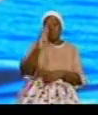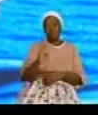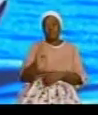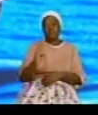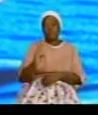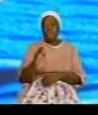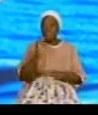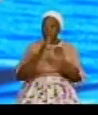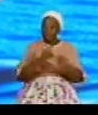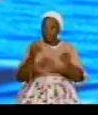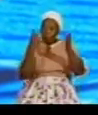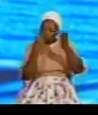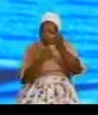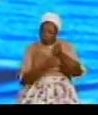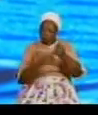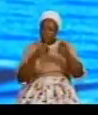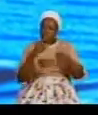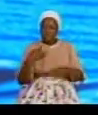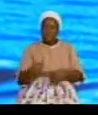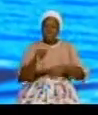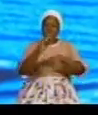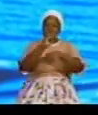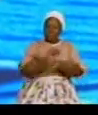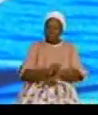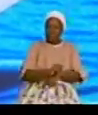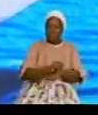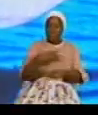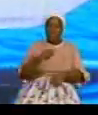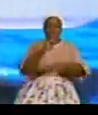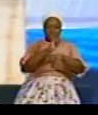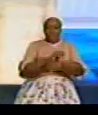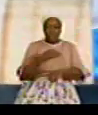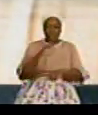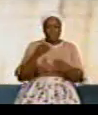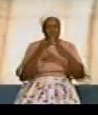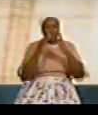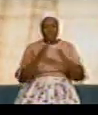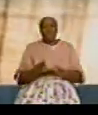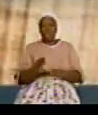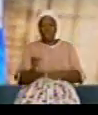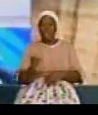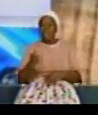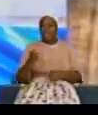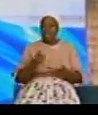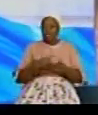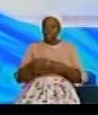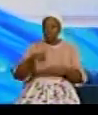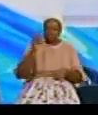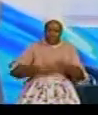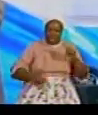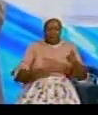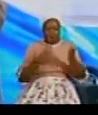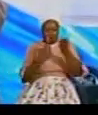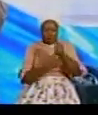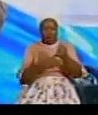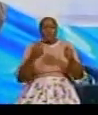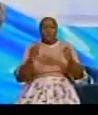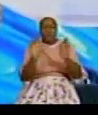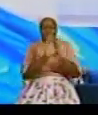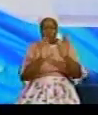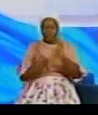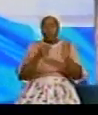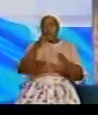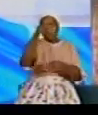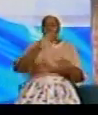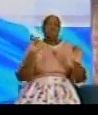you hold the tradition of the elders, you cannot hold the commandment of God